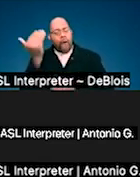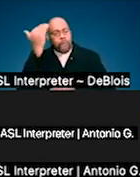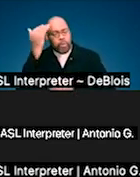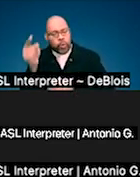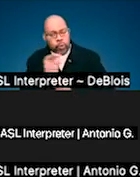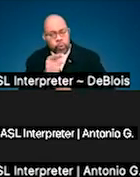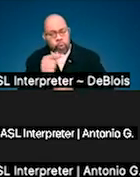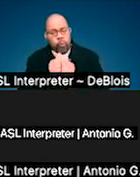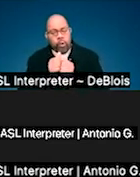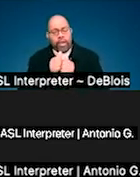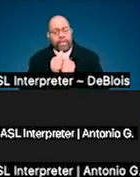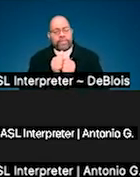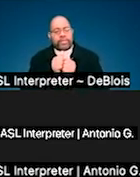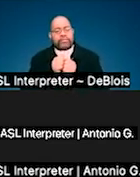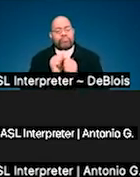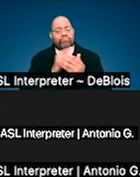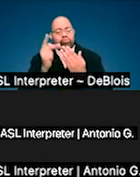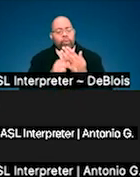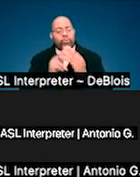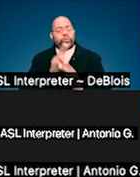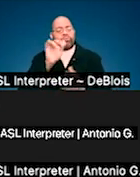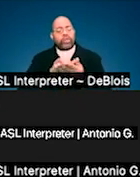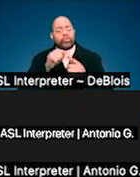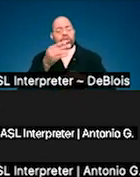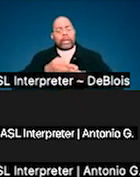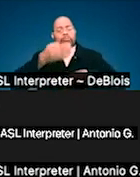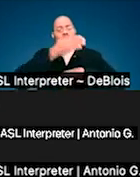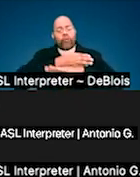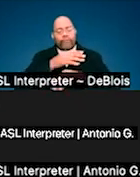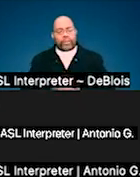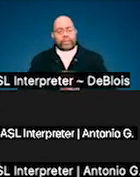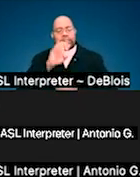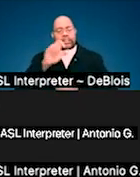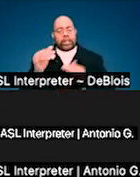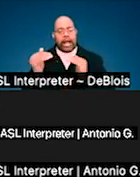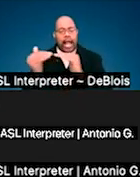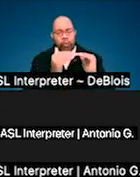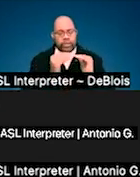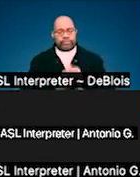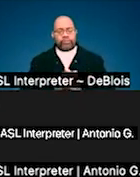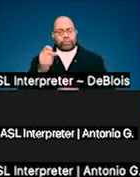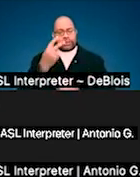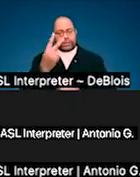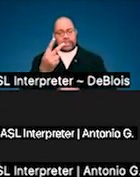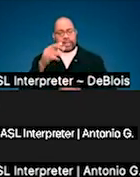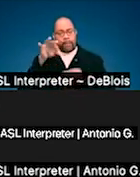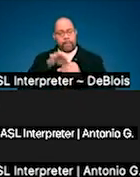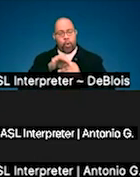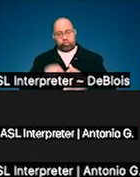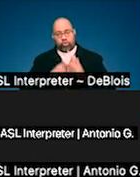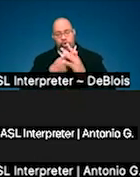are with the following initiatives and using them to improve digital equity. So you should see the poll